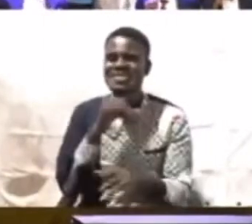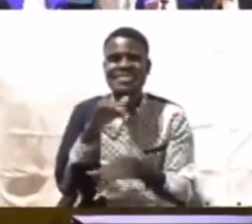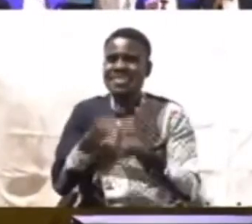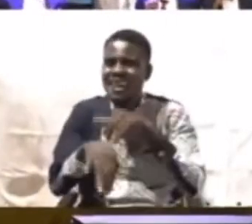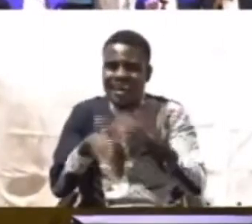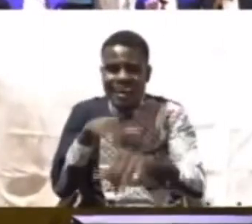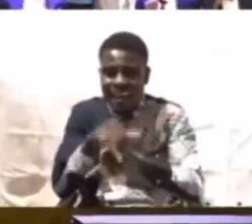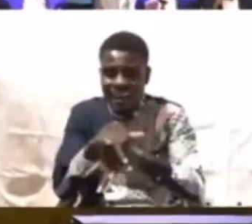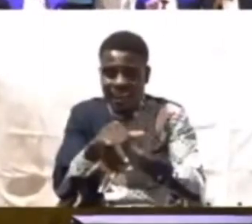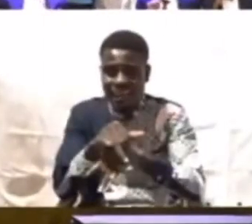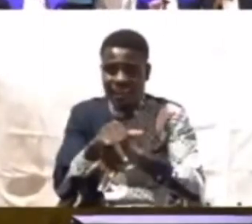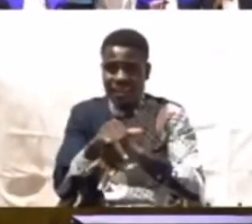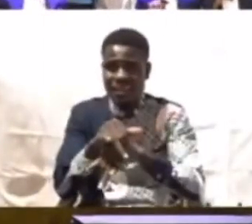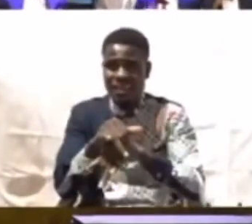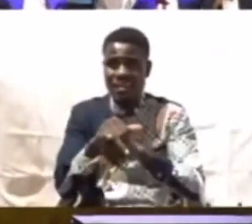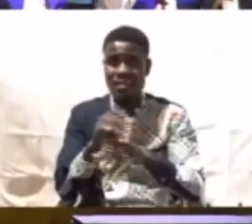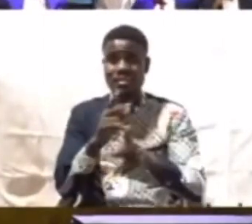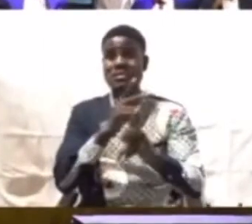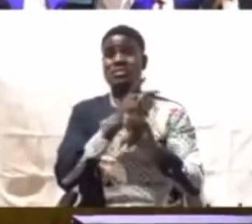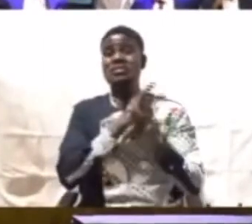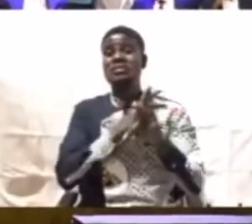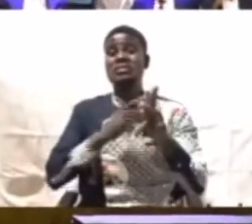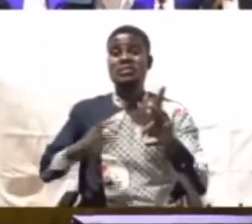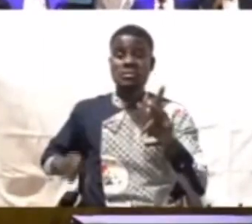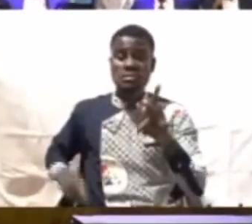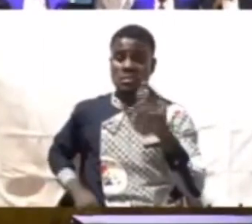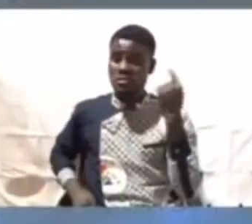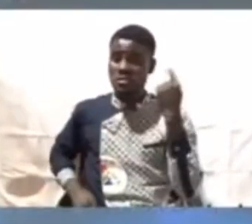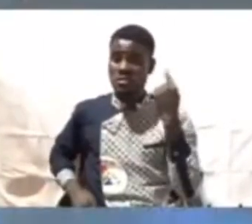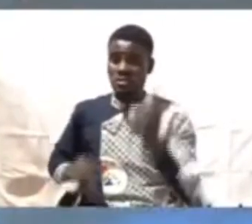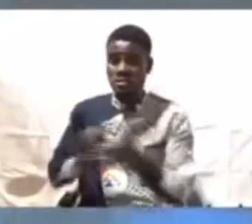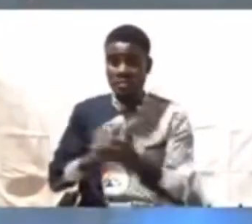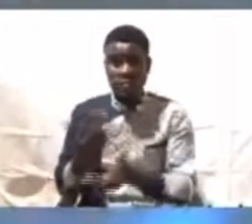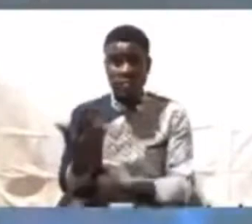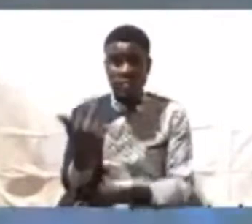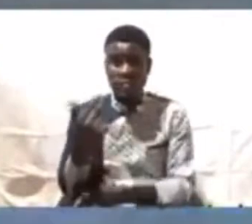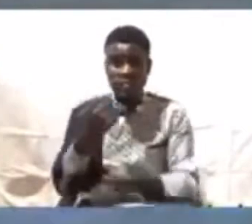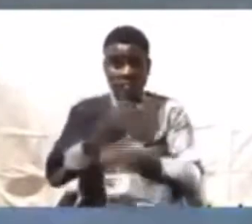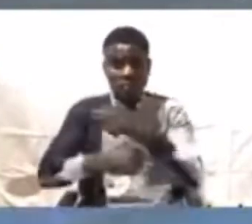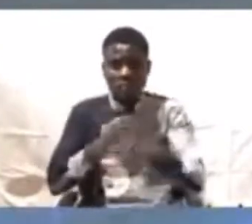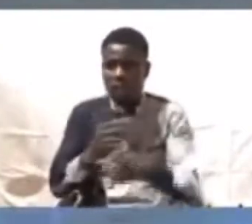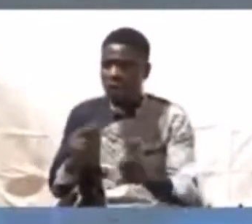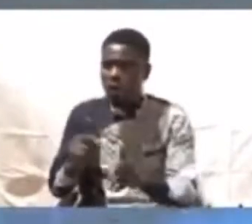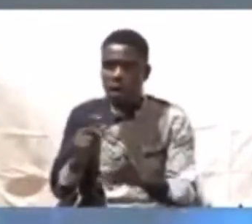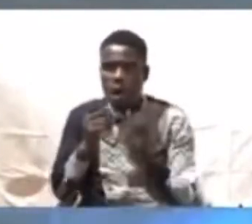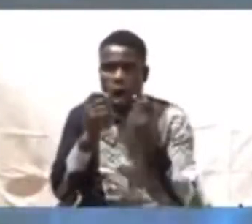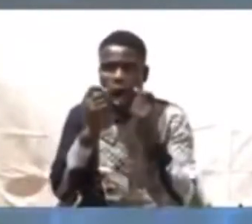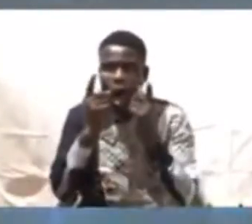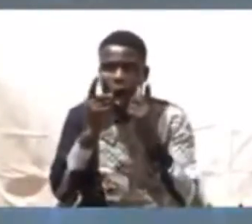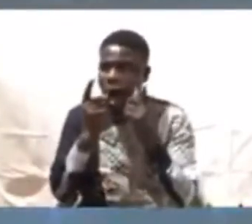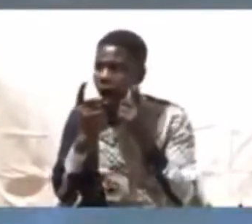mahinie na miti so nde makwa di 13 years no people are surprised nipa eye nipa won wa se